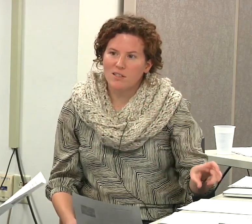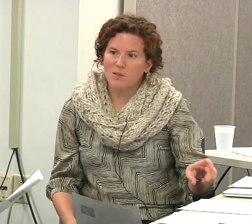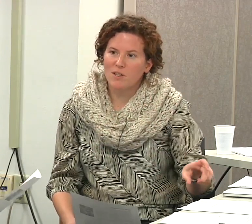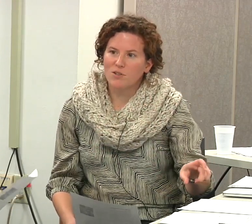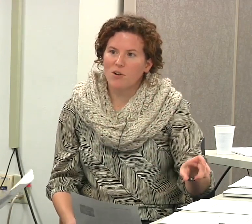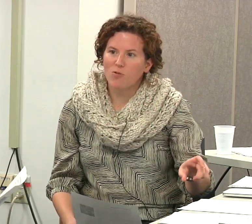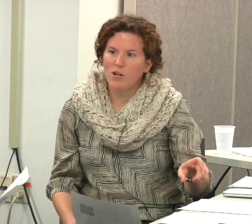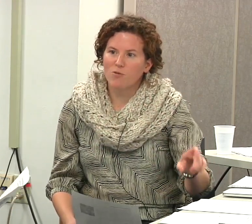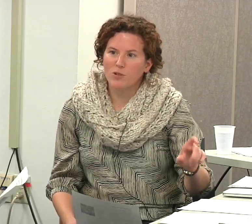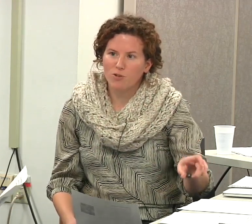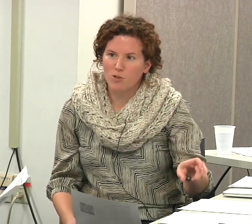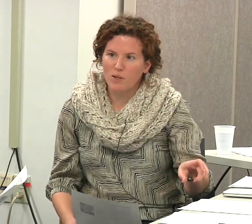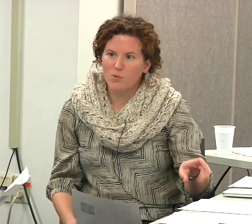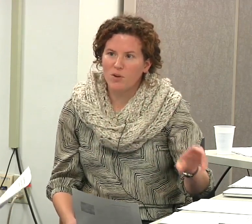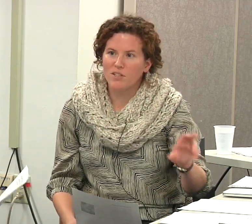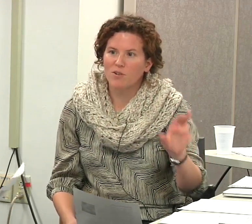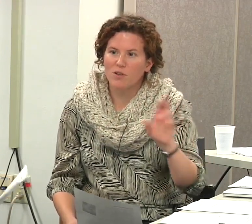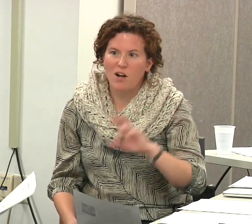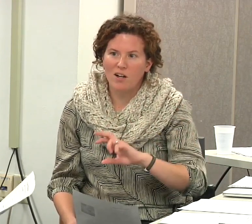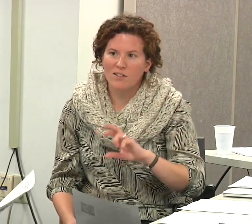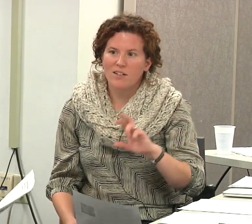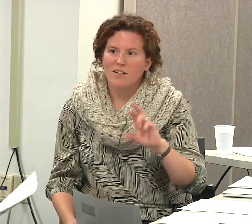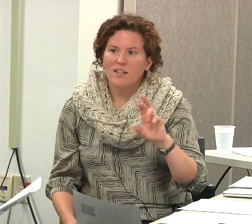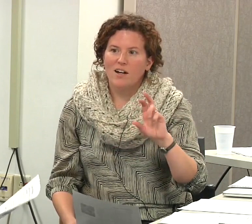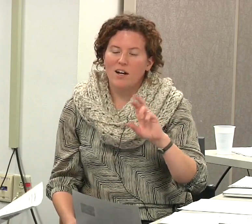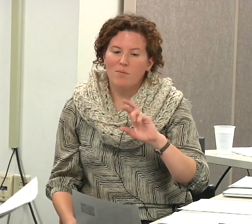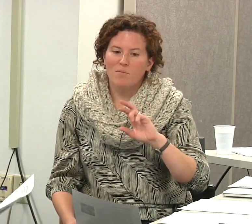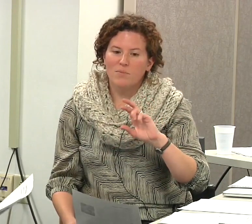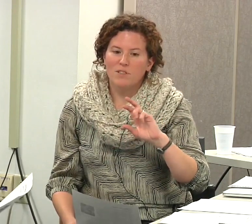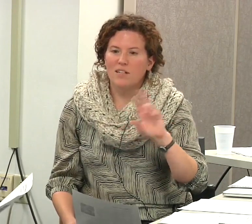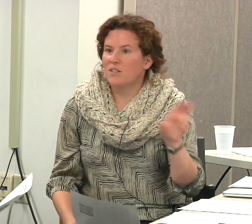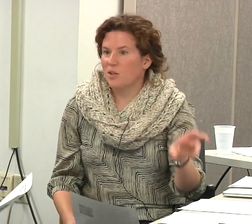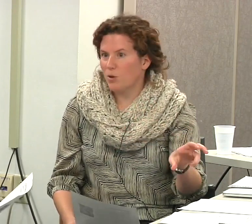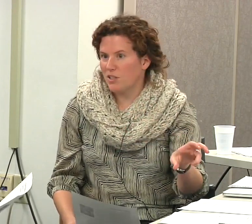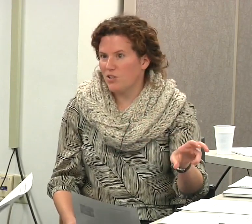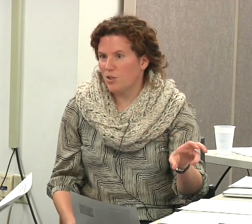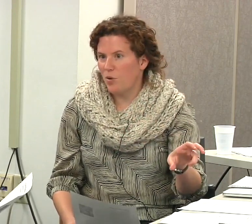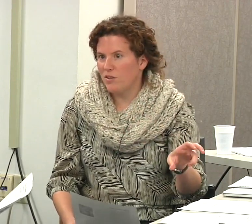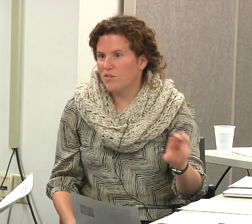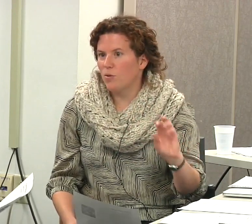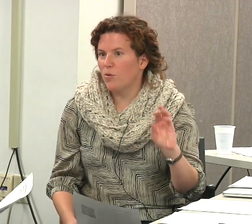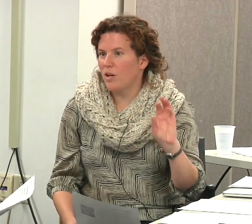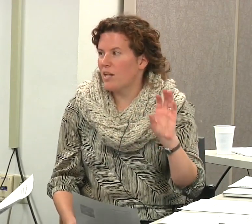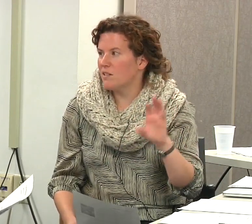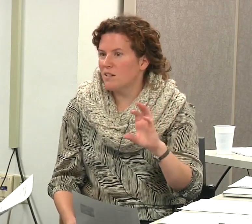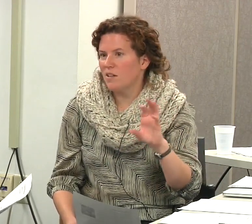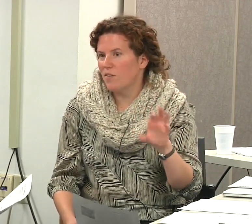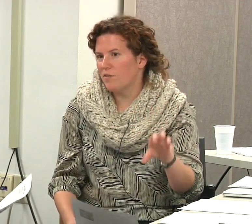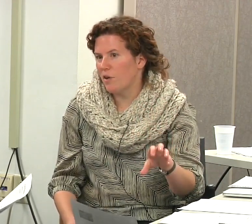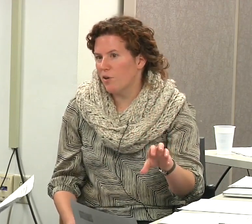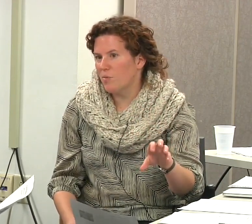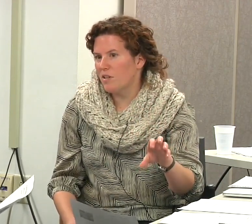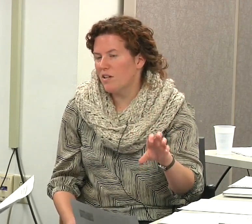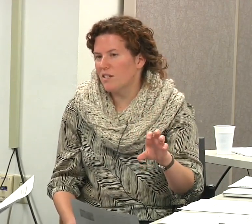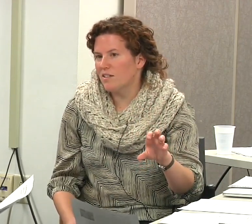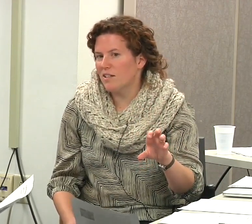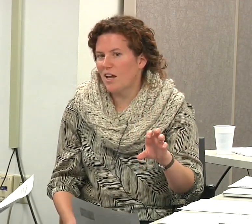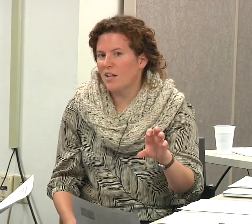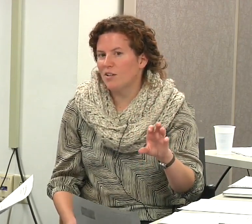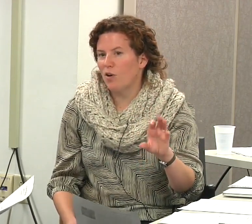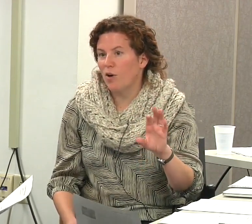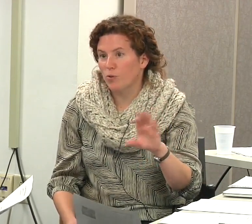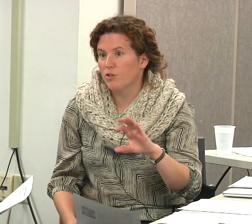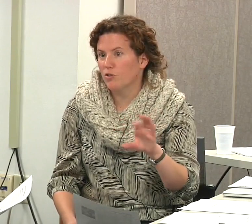my freshman class this semester are writing research-based ones that are not necessarily teaching ones. So Case Studies on the